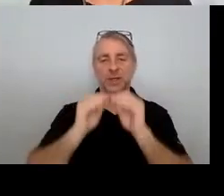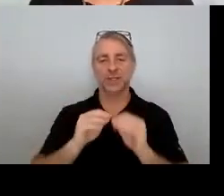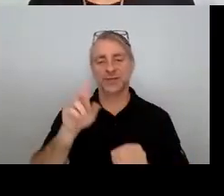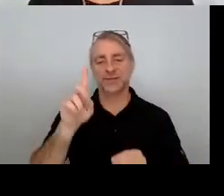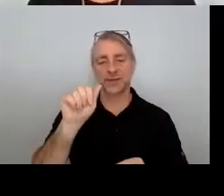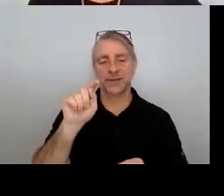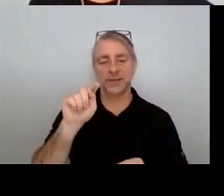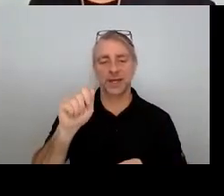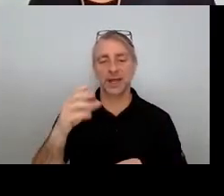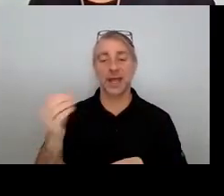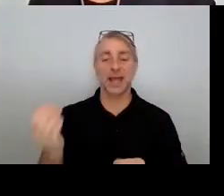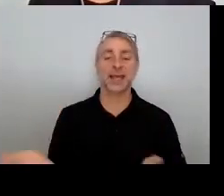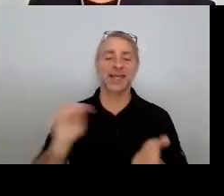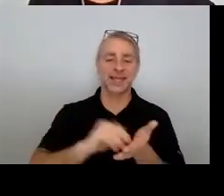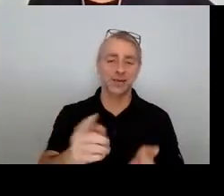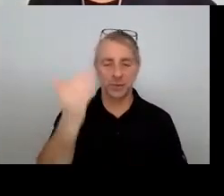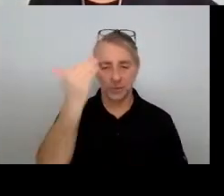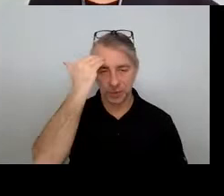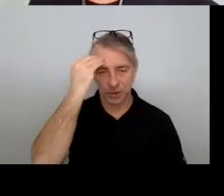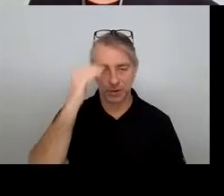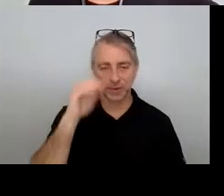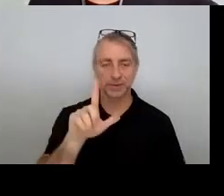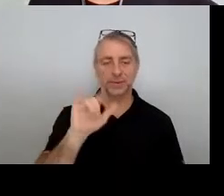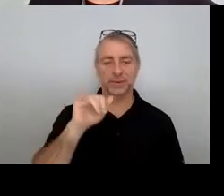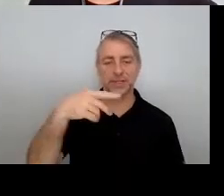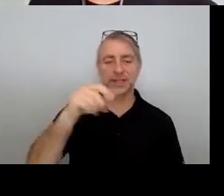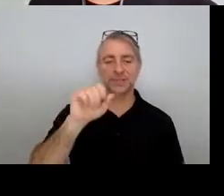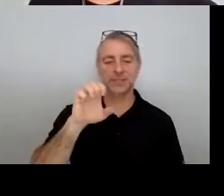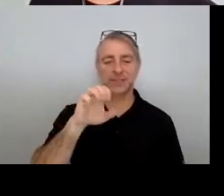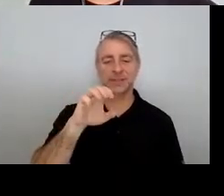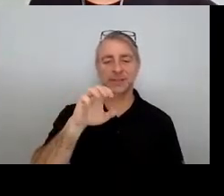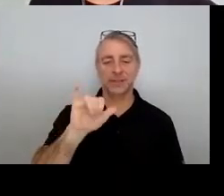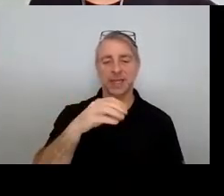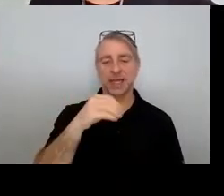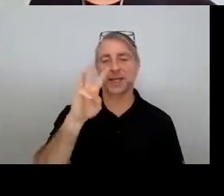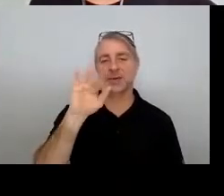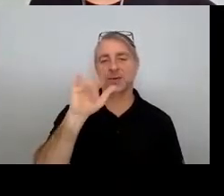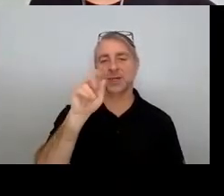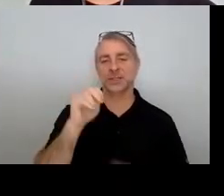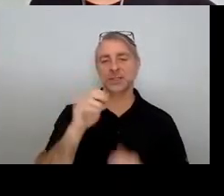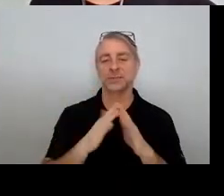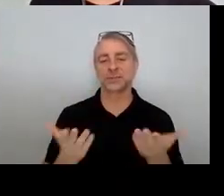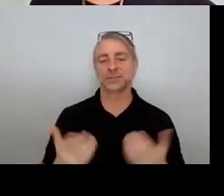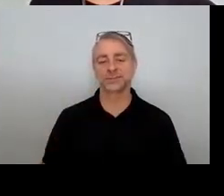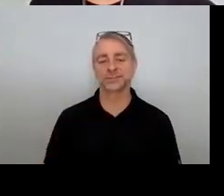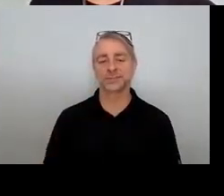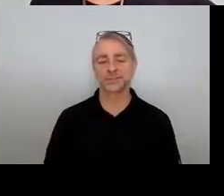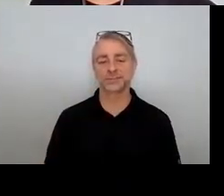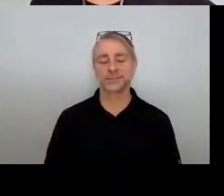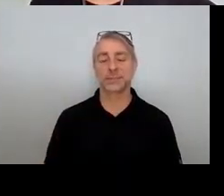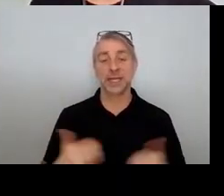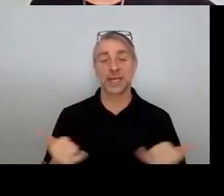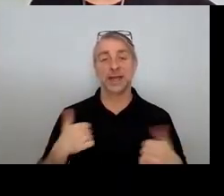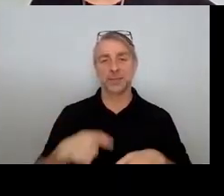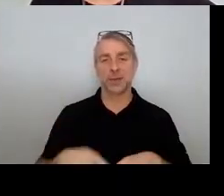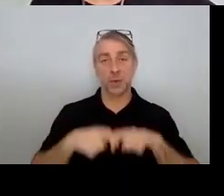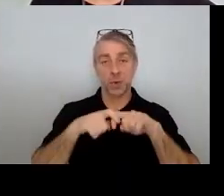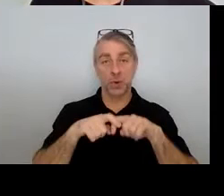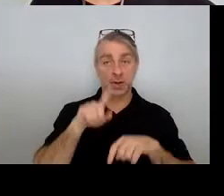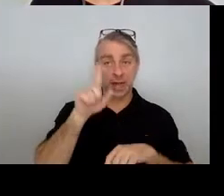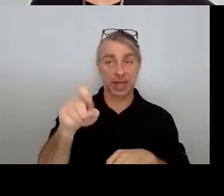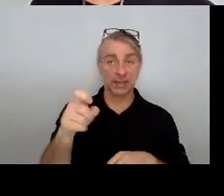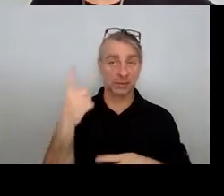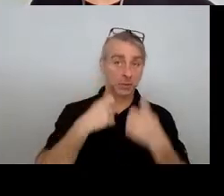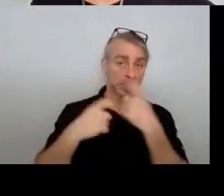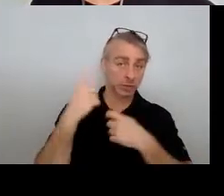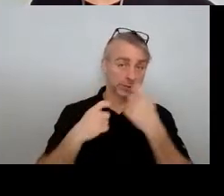Wilson. So I am going to stop there and see, George, if there's any questions. Thank you so